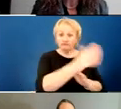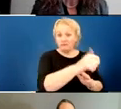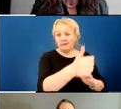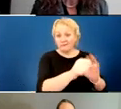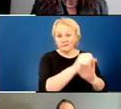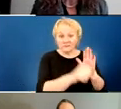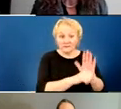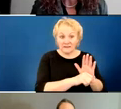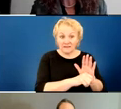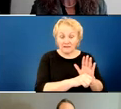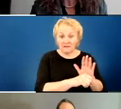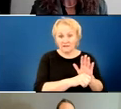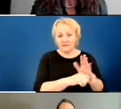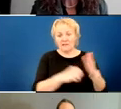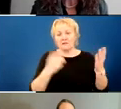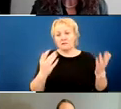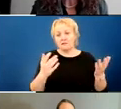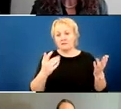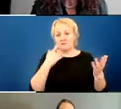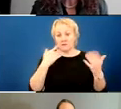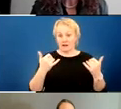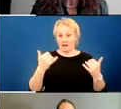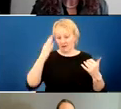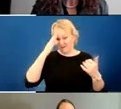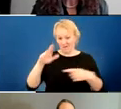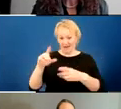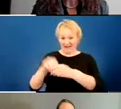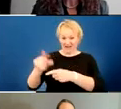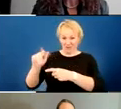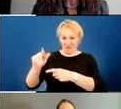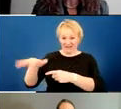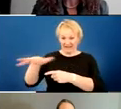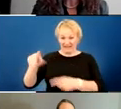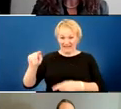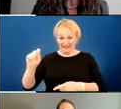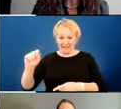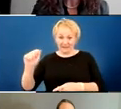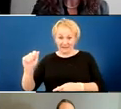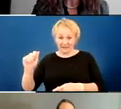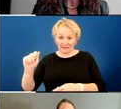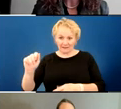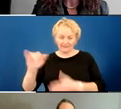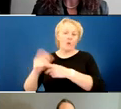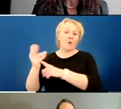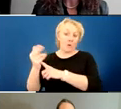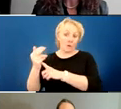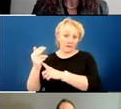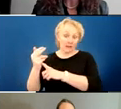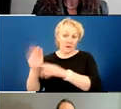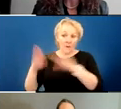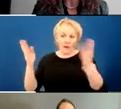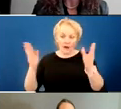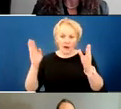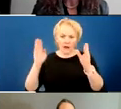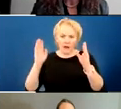state, right now in Louisiana, TSA or the hotel assistance is opened up to 10